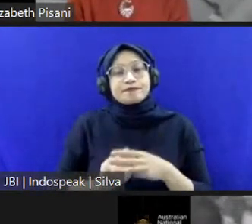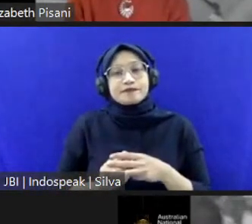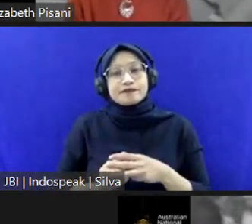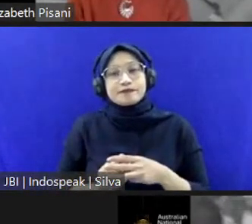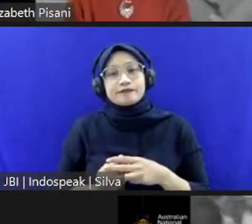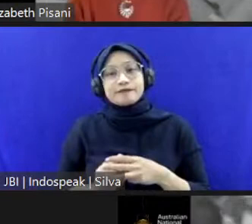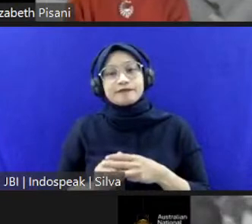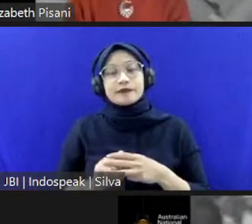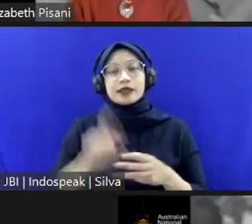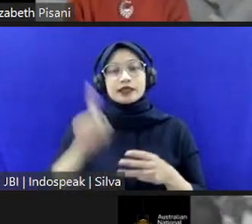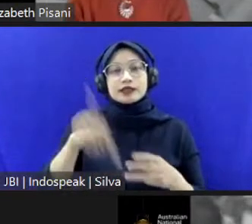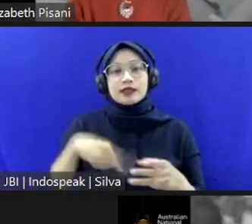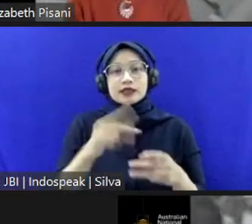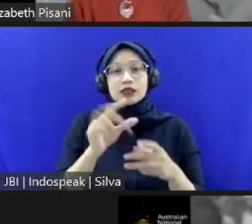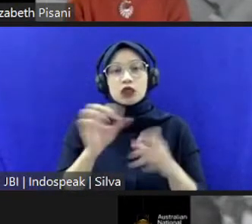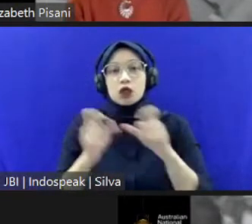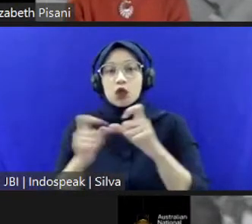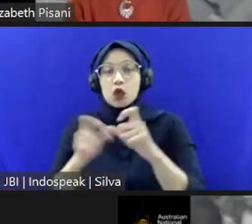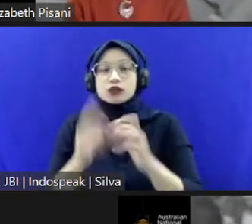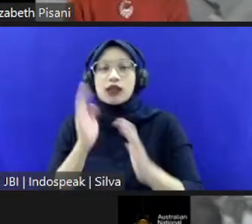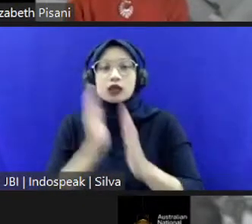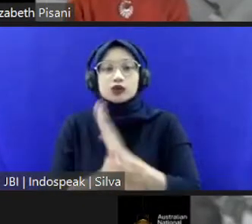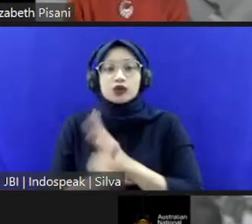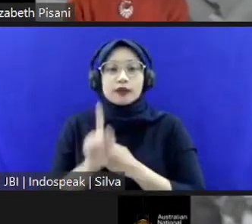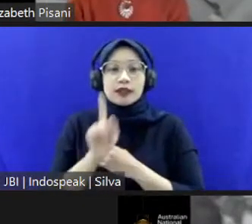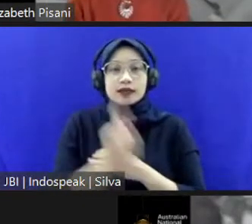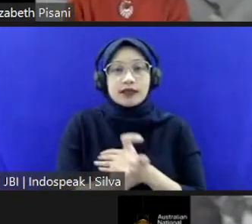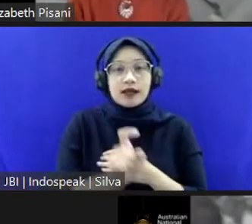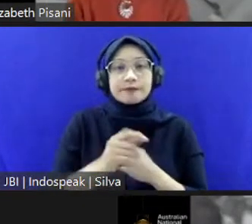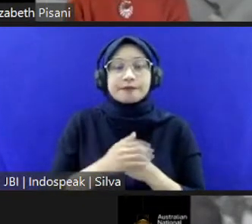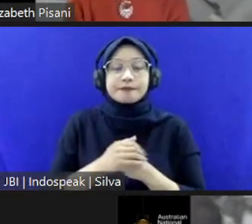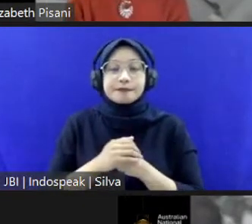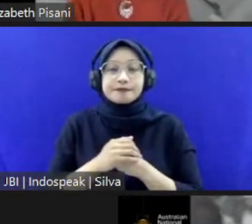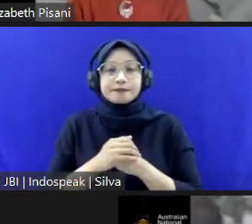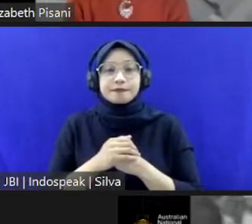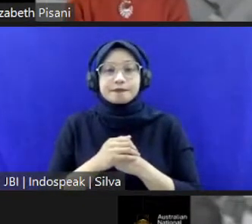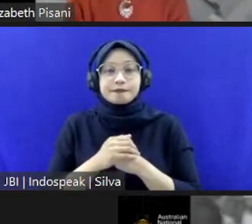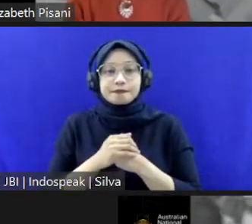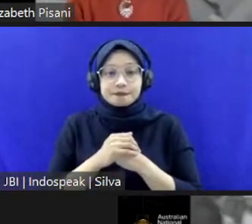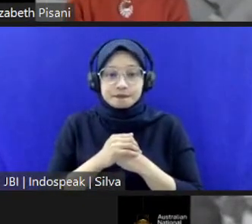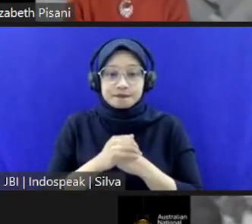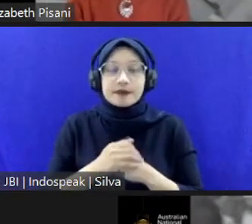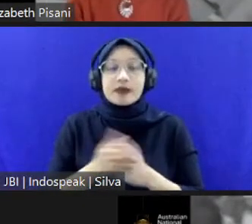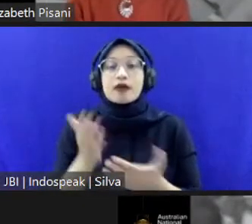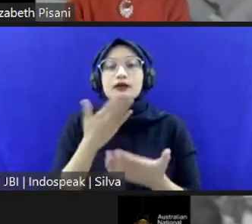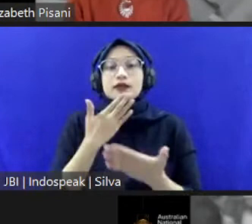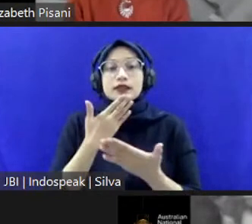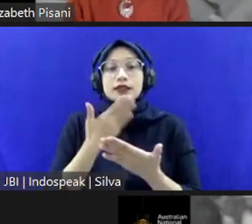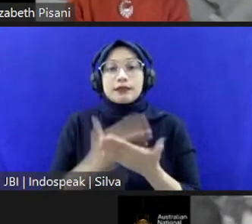live. Please, Ross. Thank you very much. I take it you can hear me.